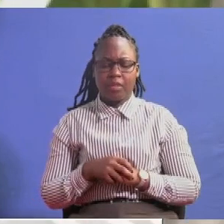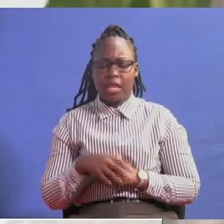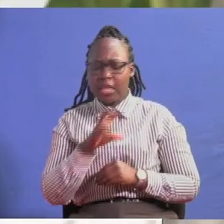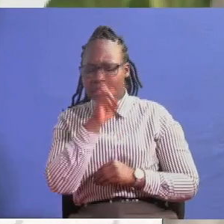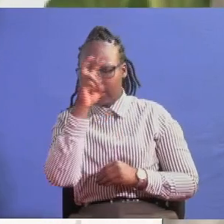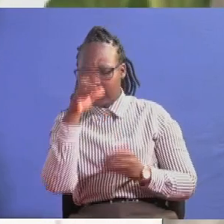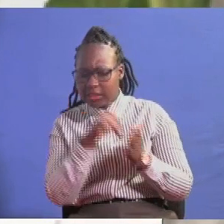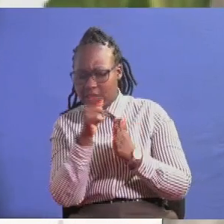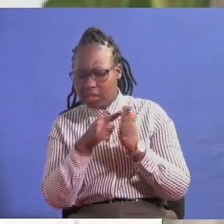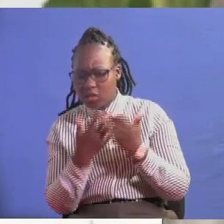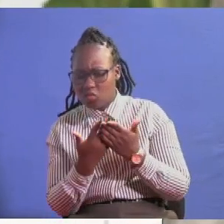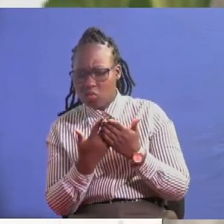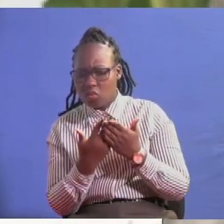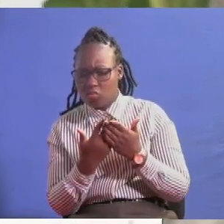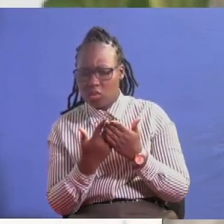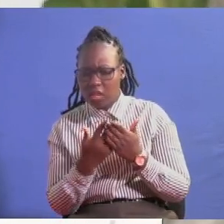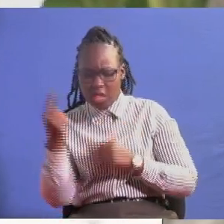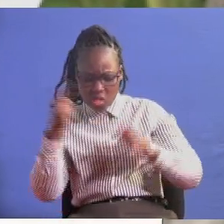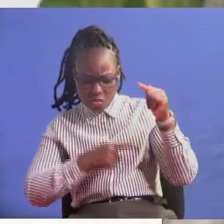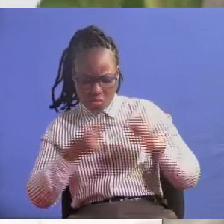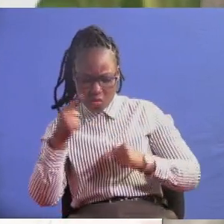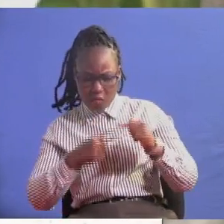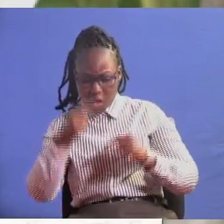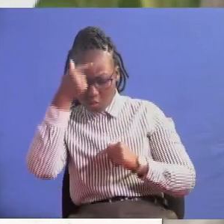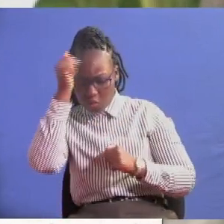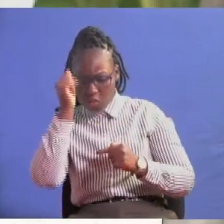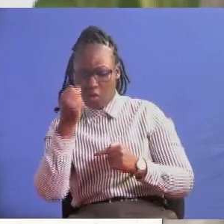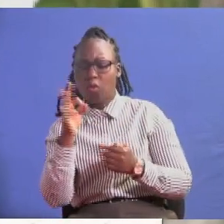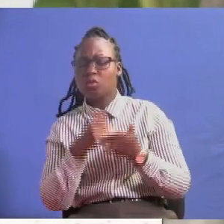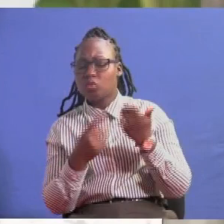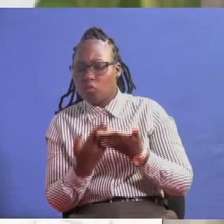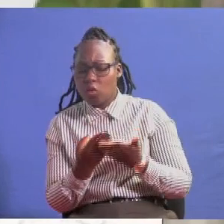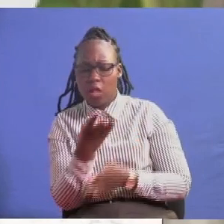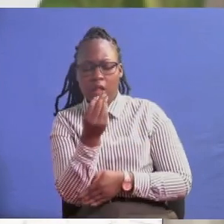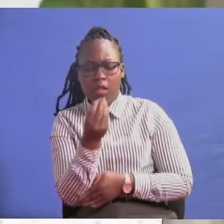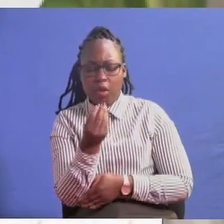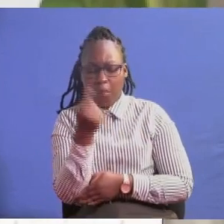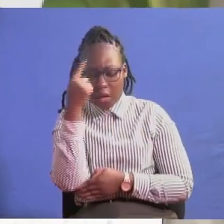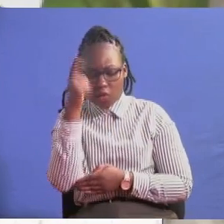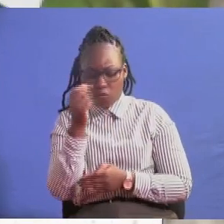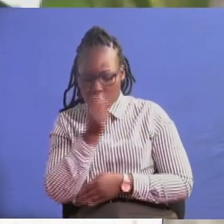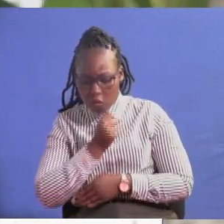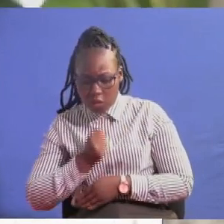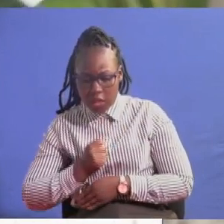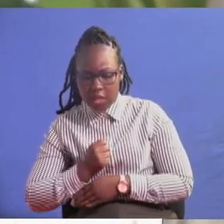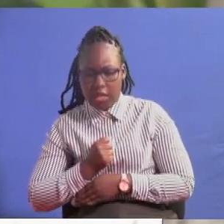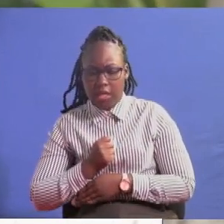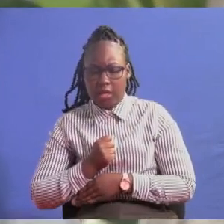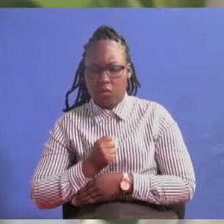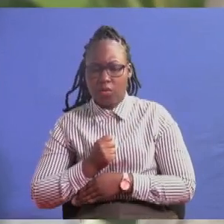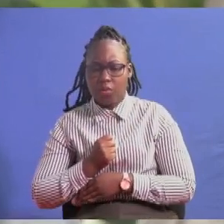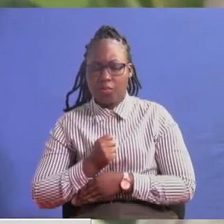kama walikosana juu ya hii pesa ya uzeni hapo ndipo shida